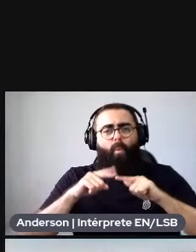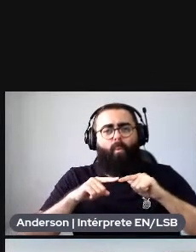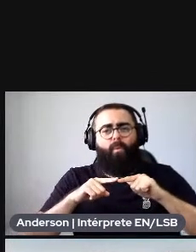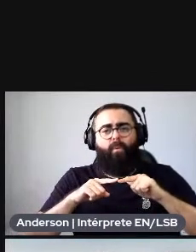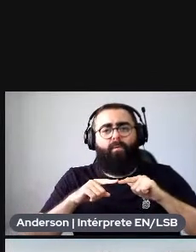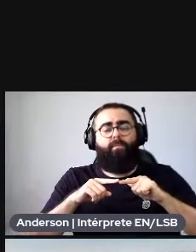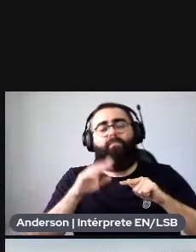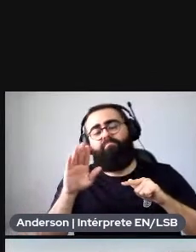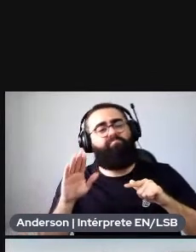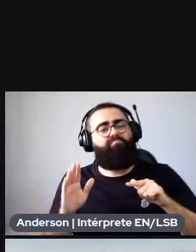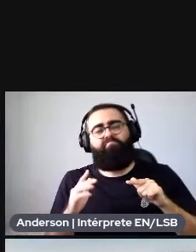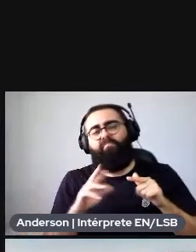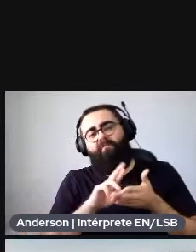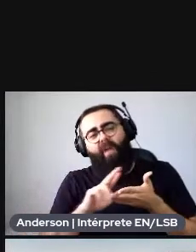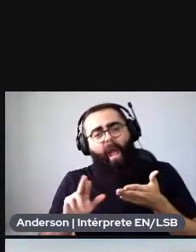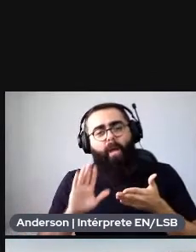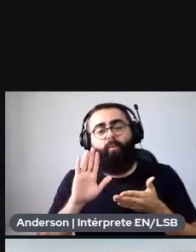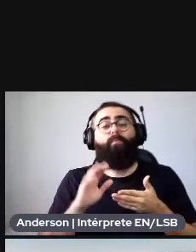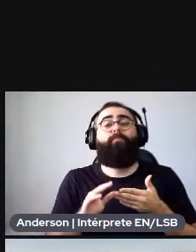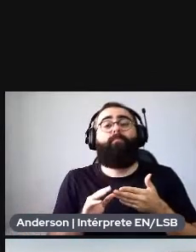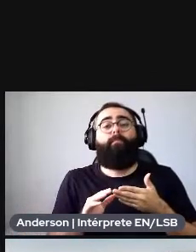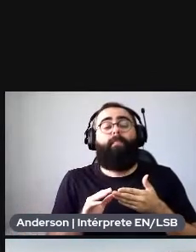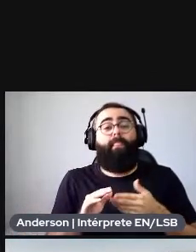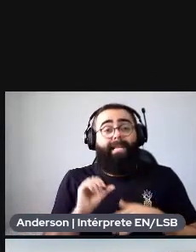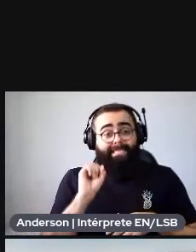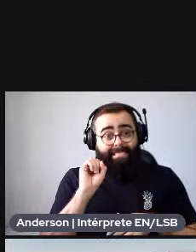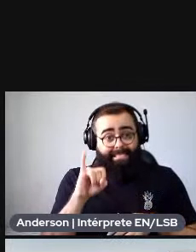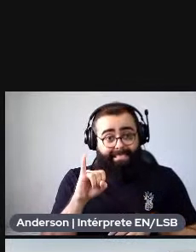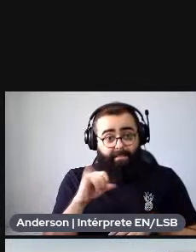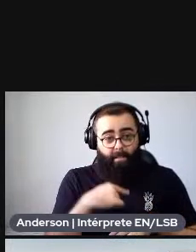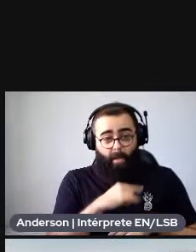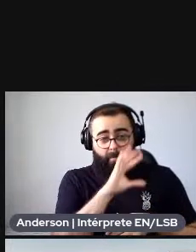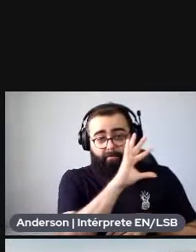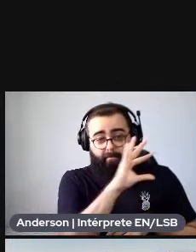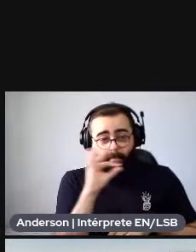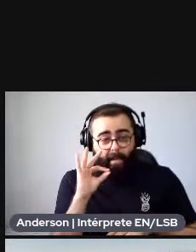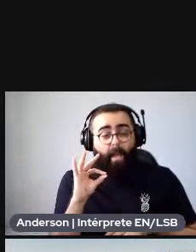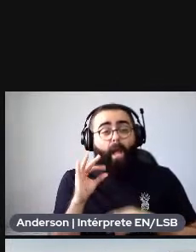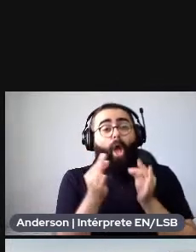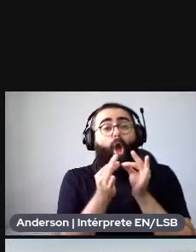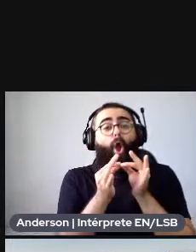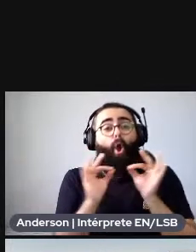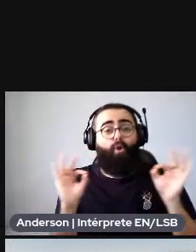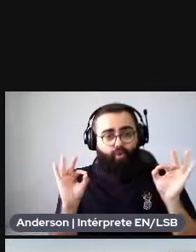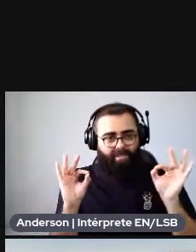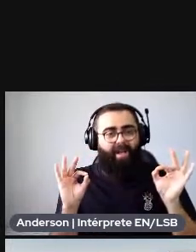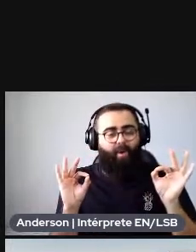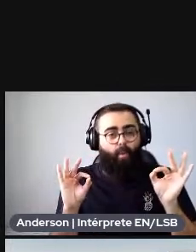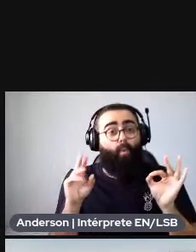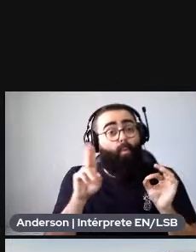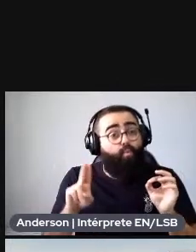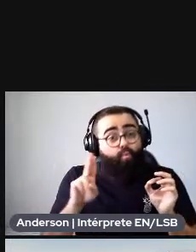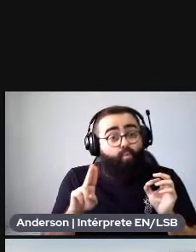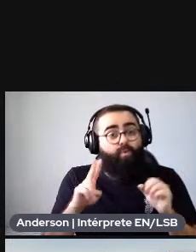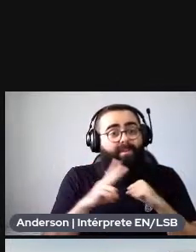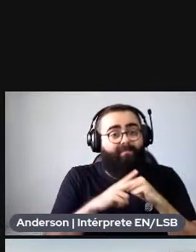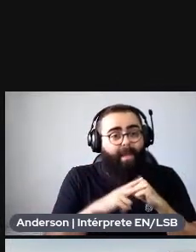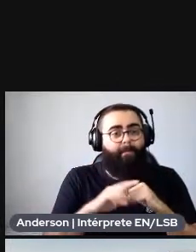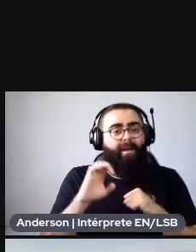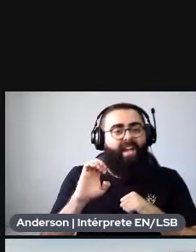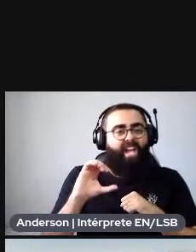And if we look at the two microconstructions with echar and with lanzar, so you see that